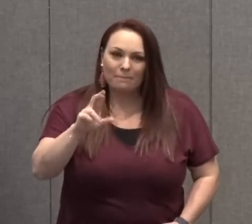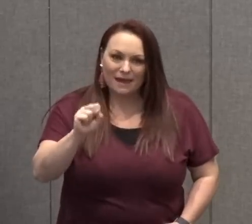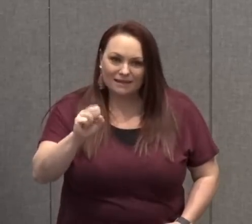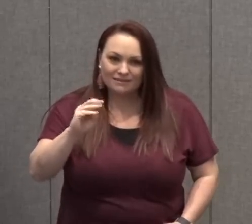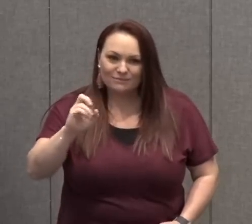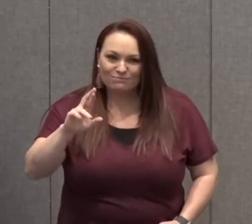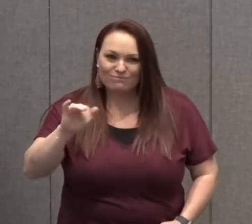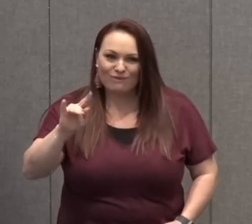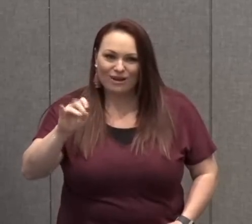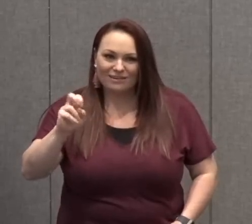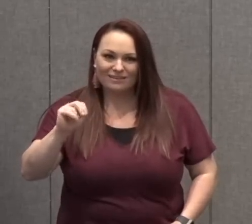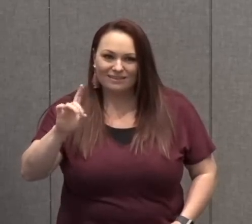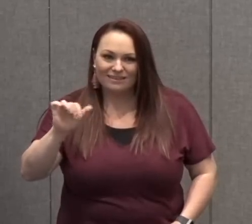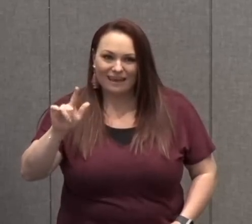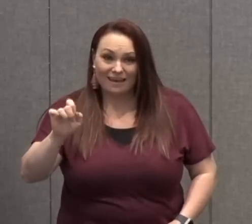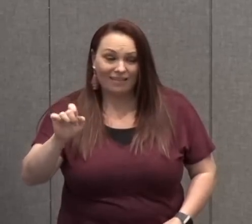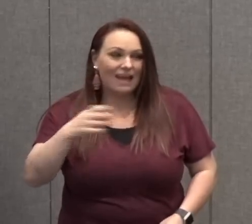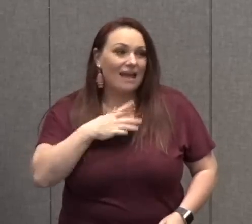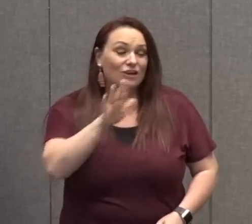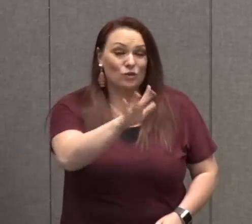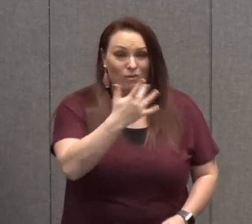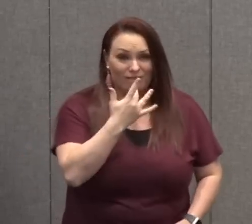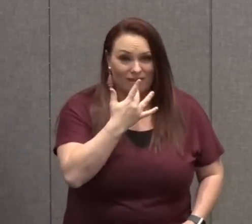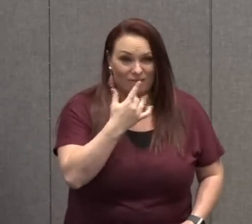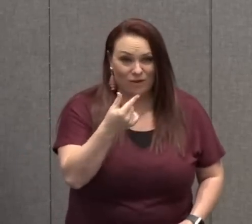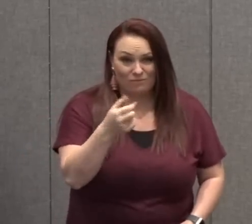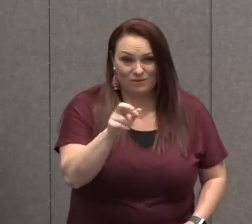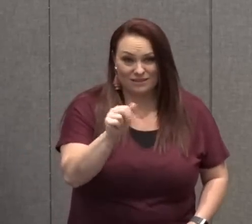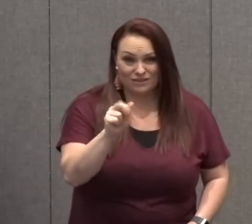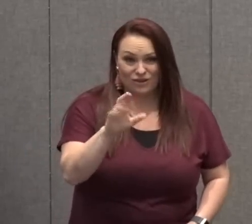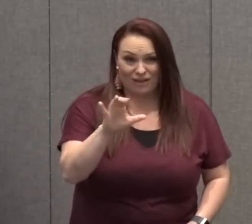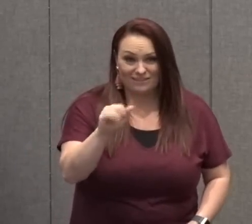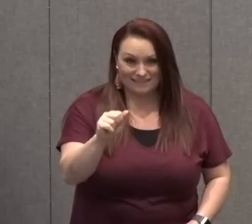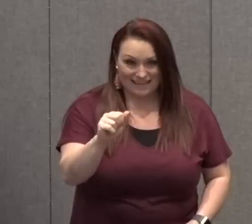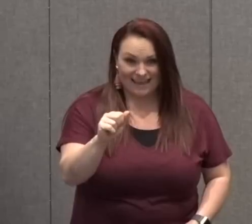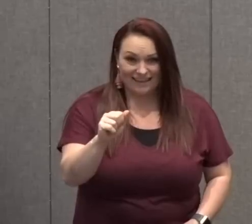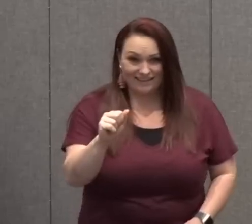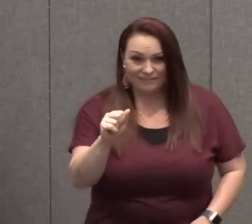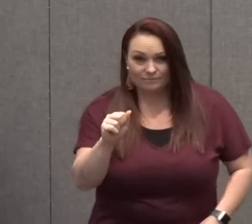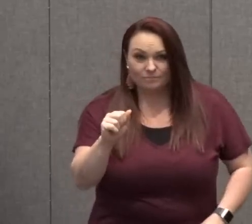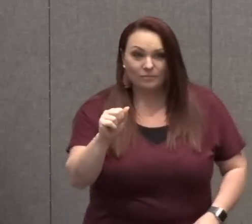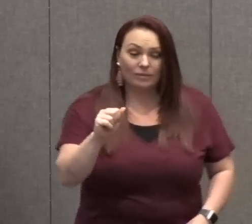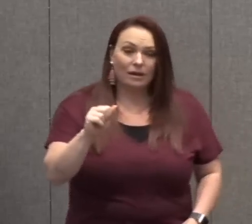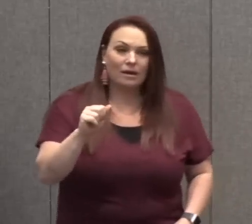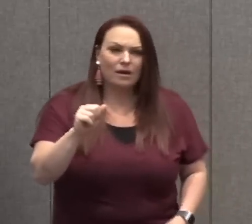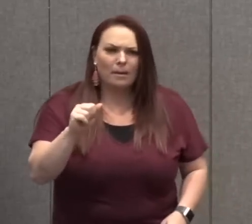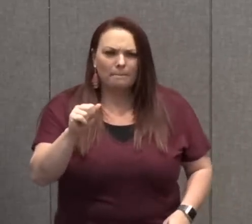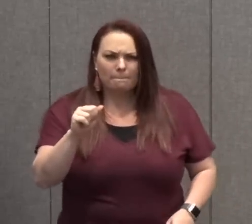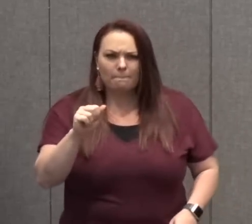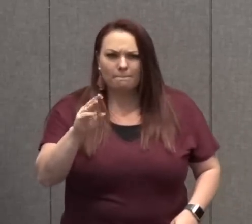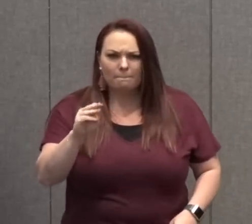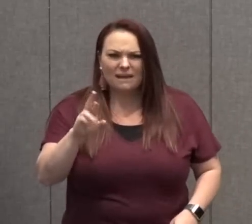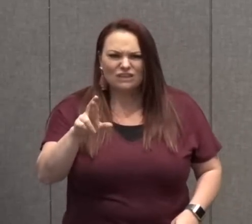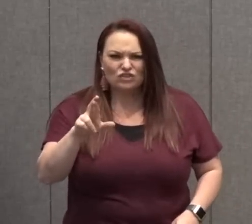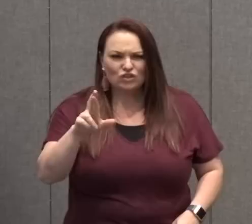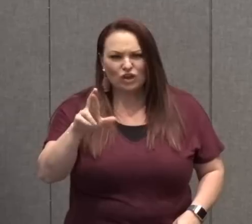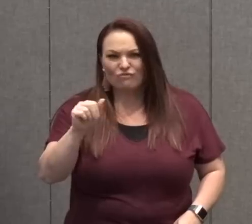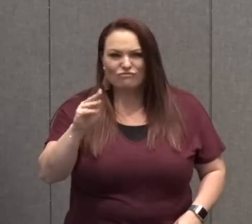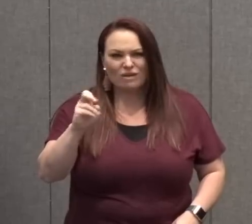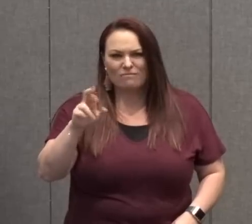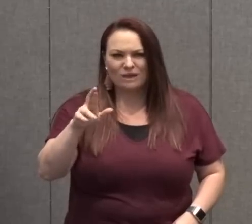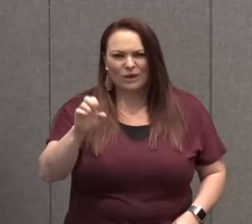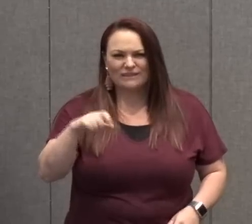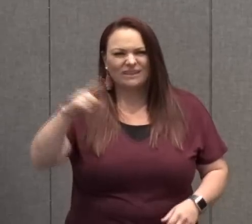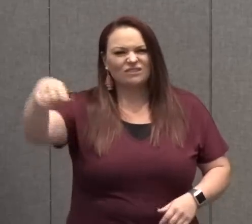is your favorite Ms. Garcia. Hi guys, hi everyone. Yeah, Mr. Ramirez is somewhere off doing some